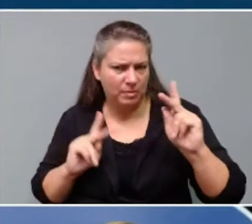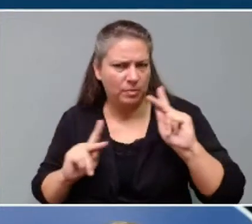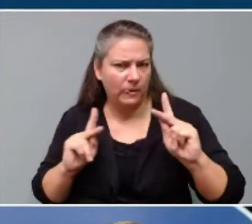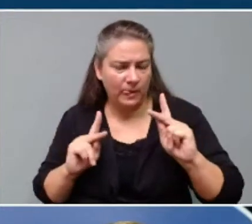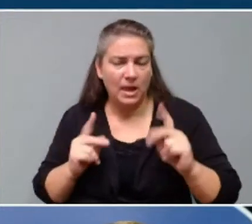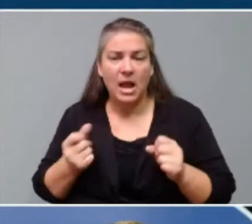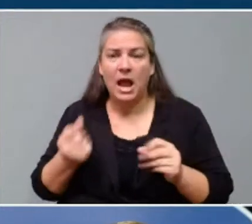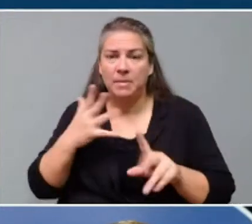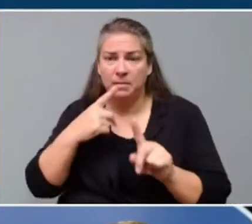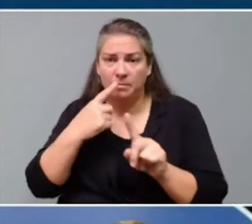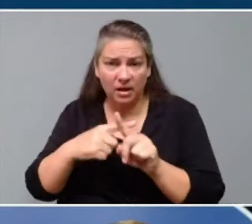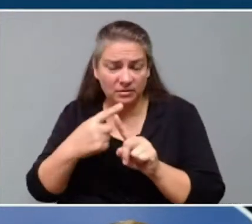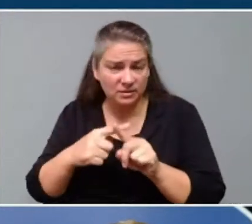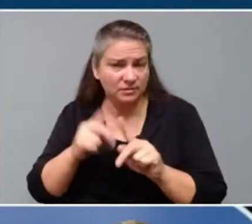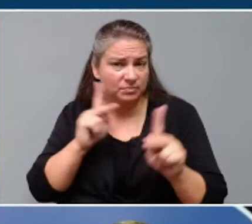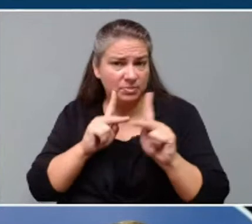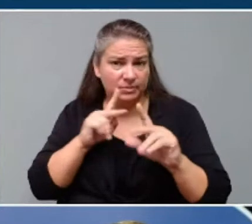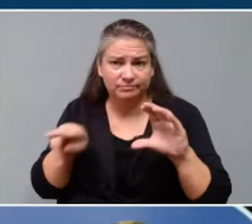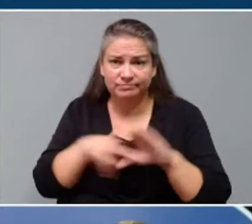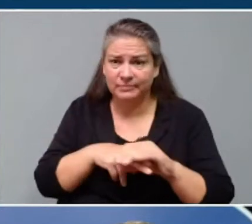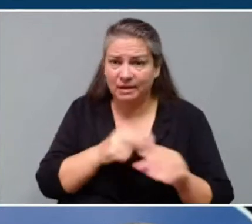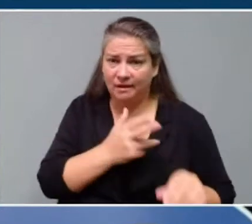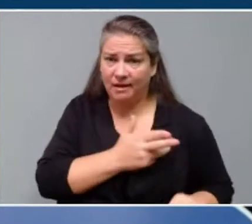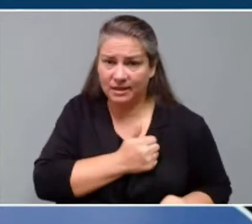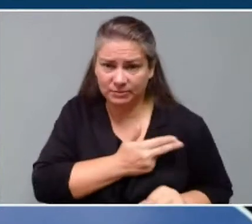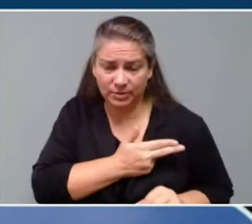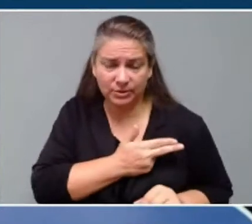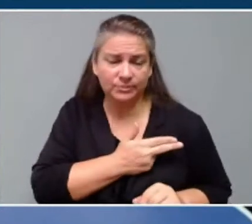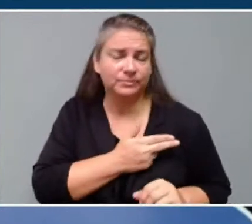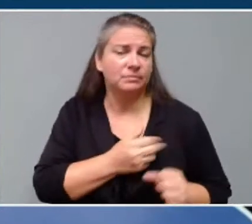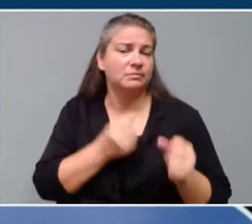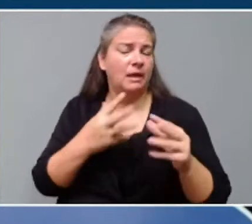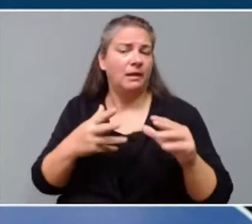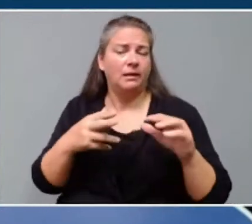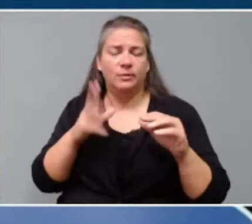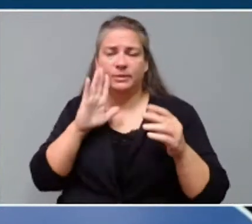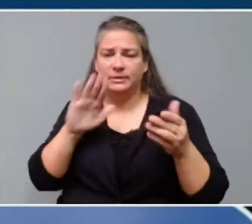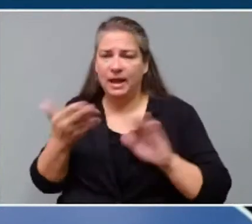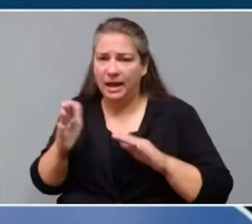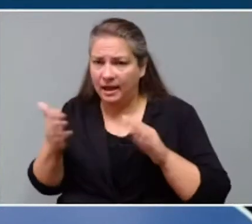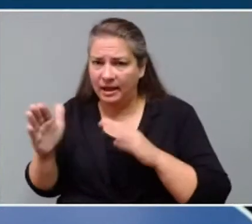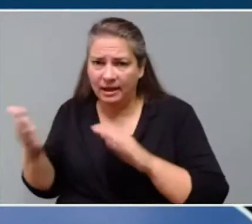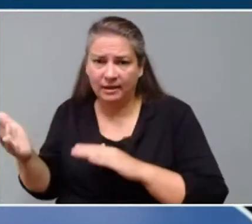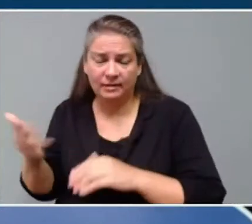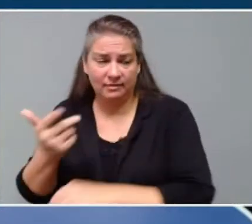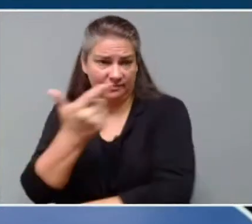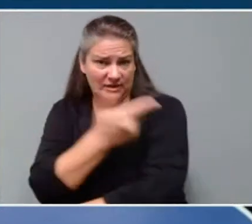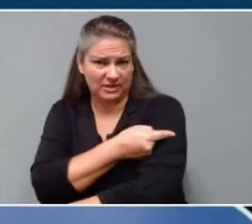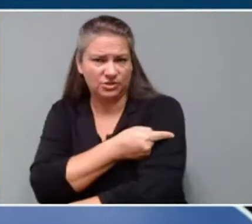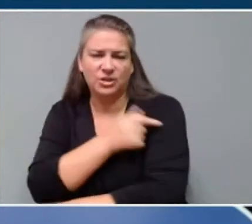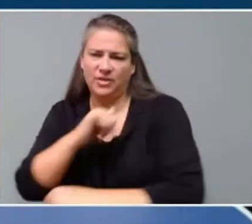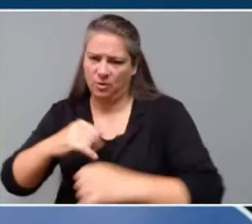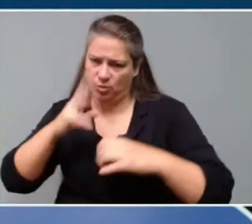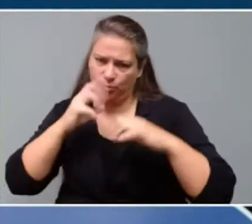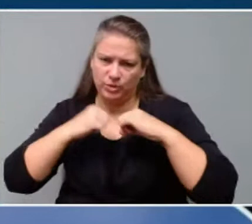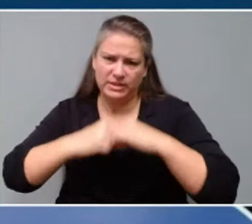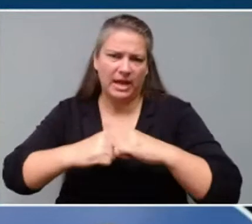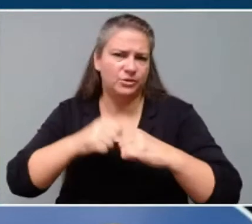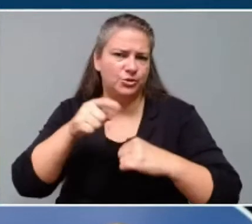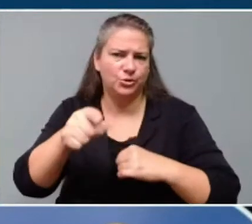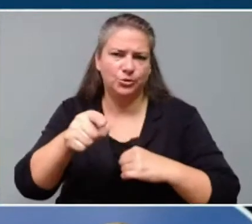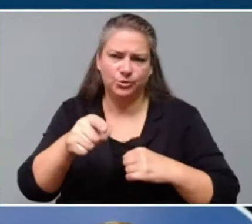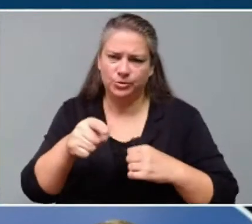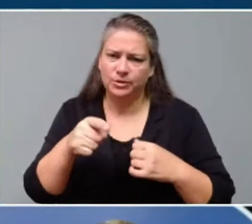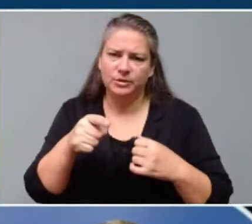hope won't, but may lead to record number of deaths, being vaccinated protects you now more than ever.